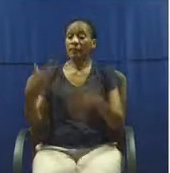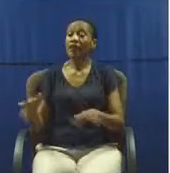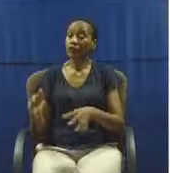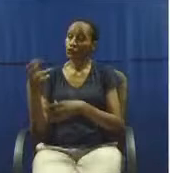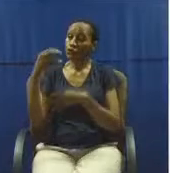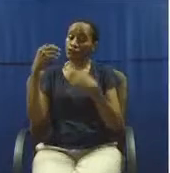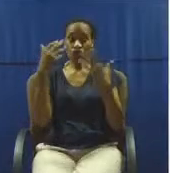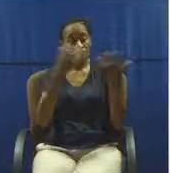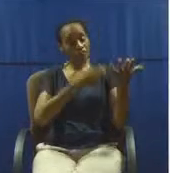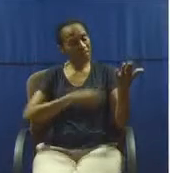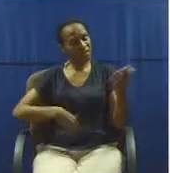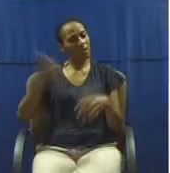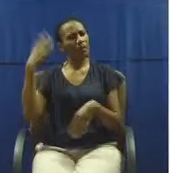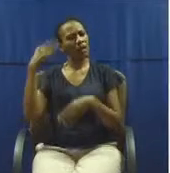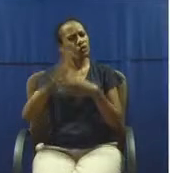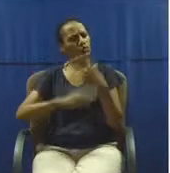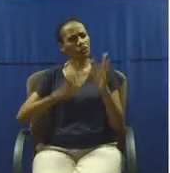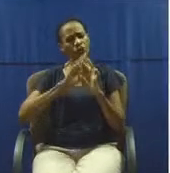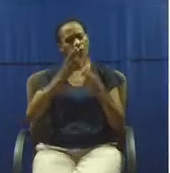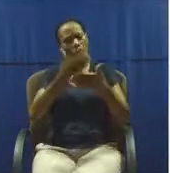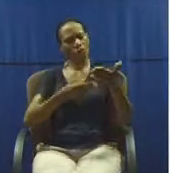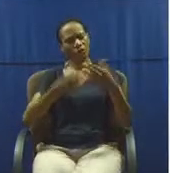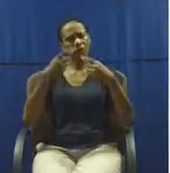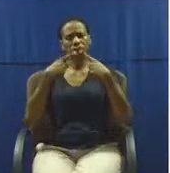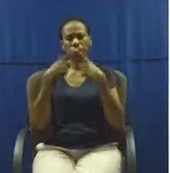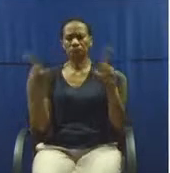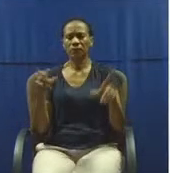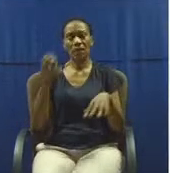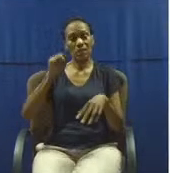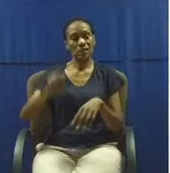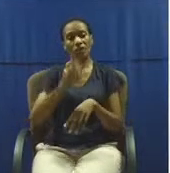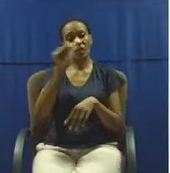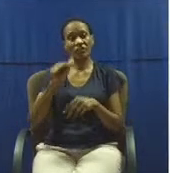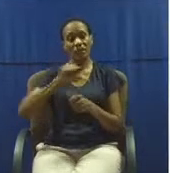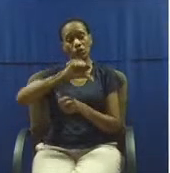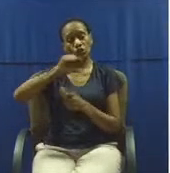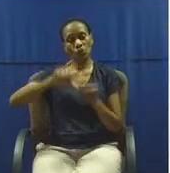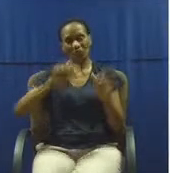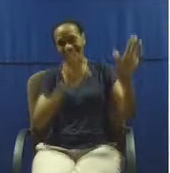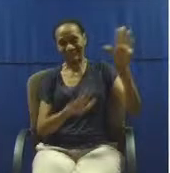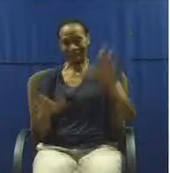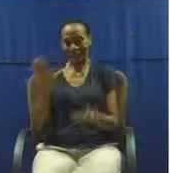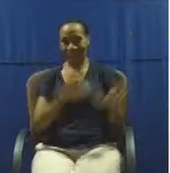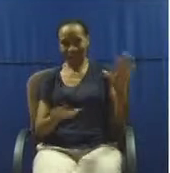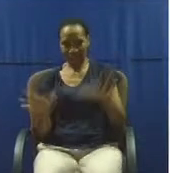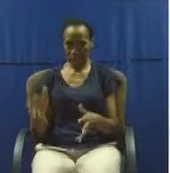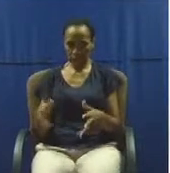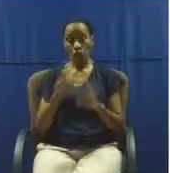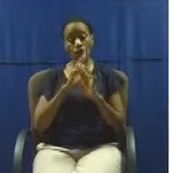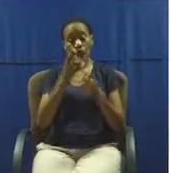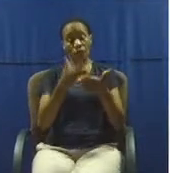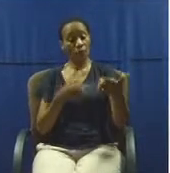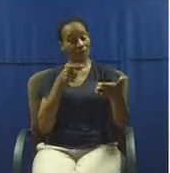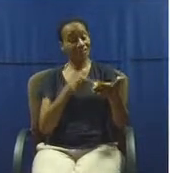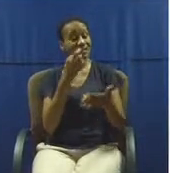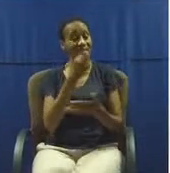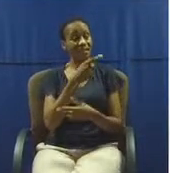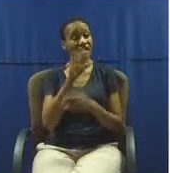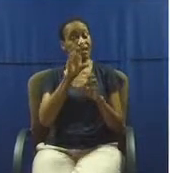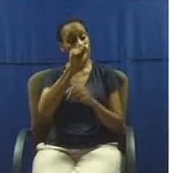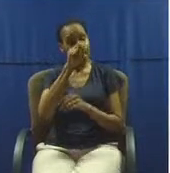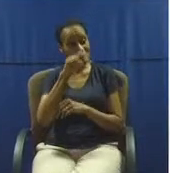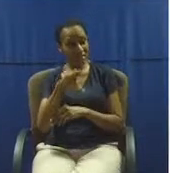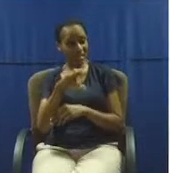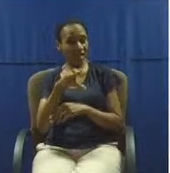much. Mr. President, last week a report came out about South Africa's social instability. The report said that your party's internal